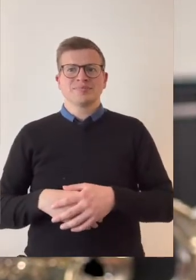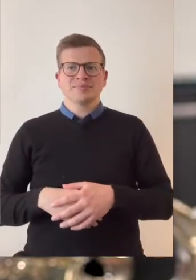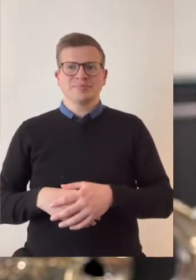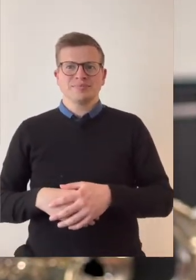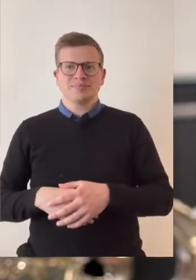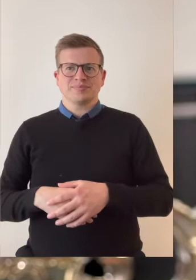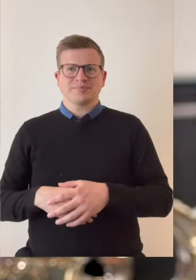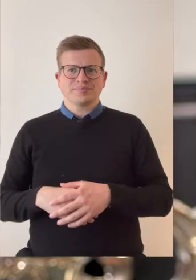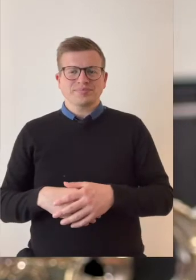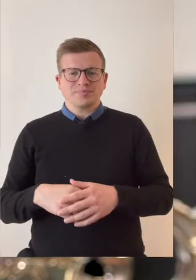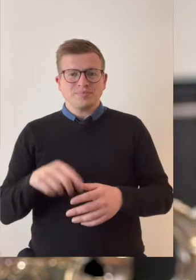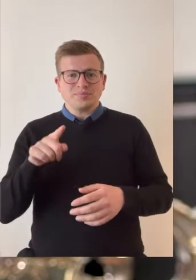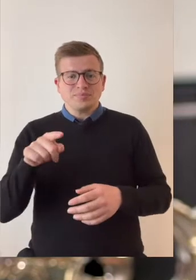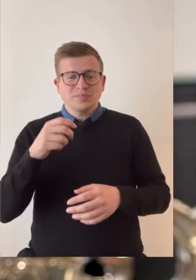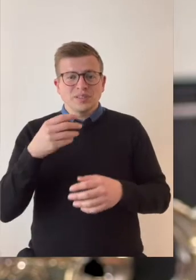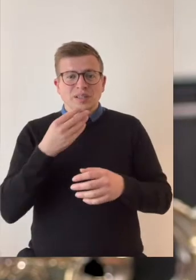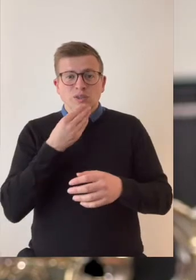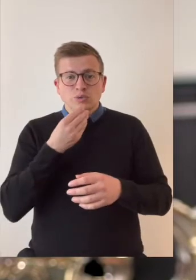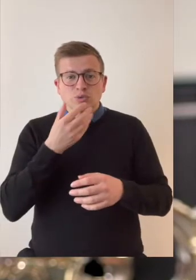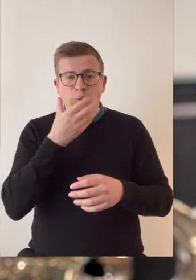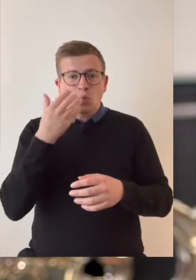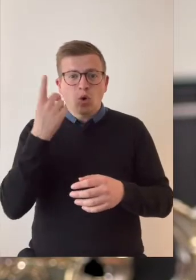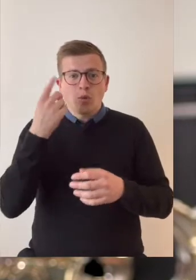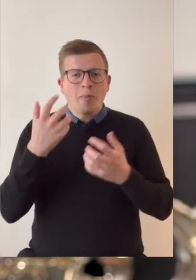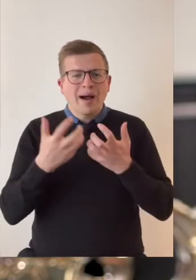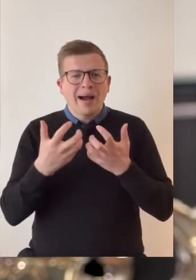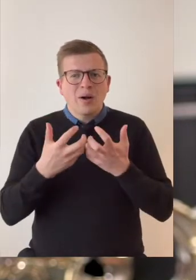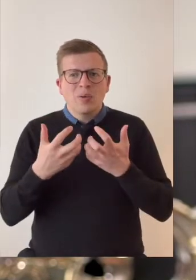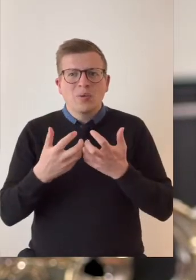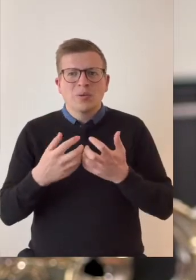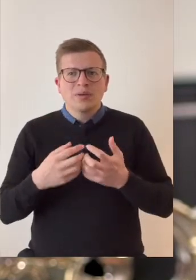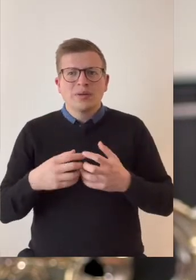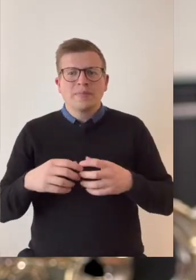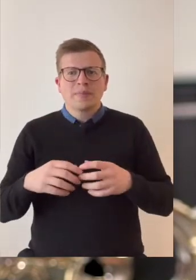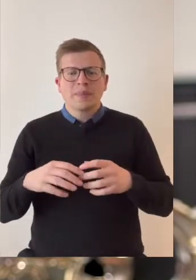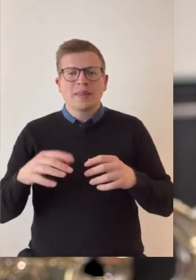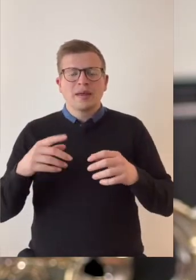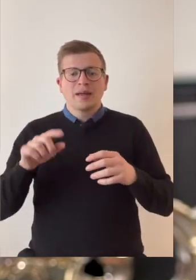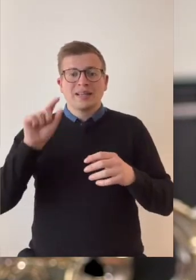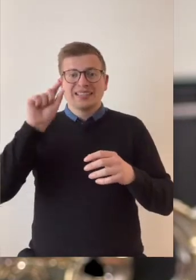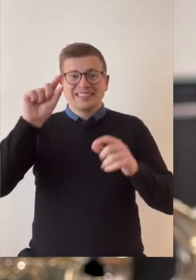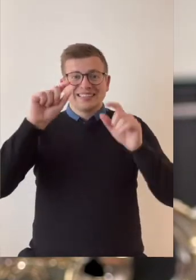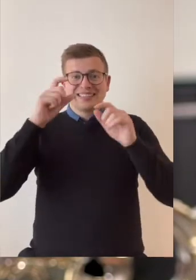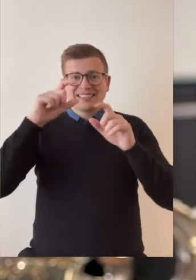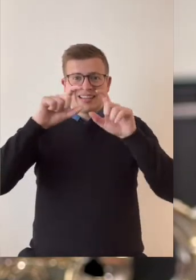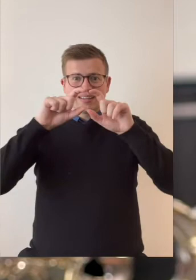to warm up? He always just in the stave, see.